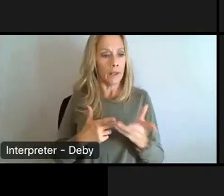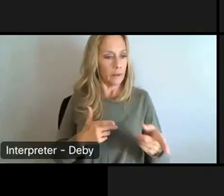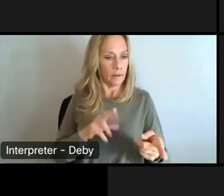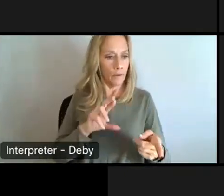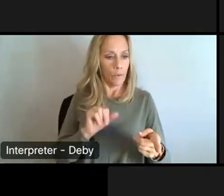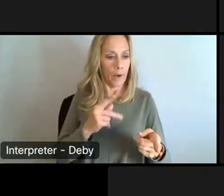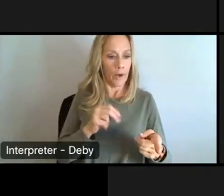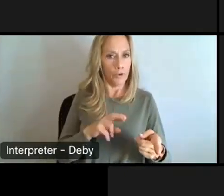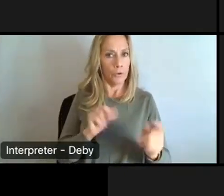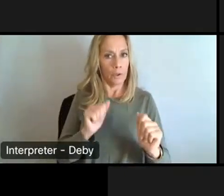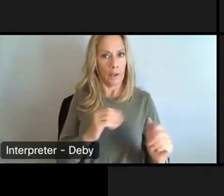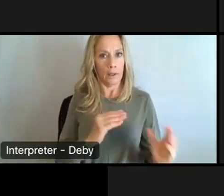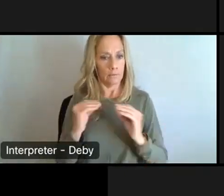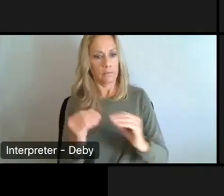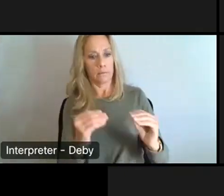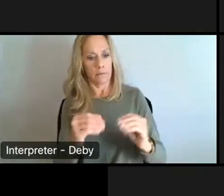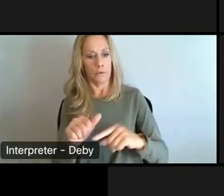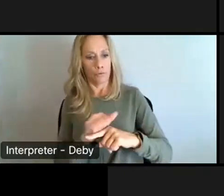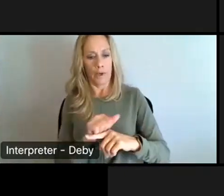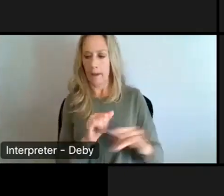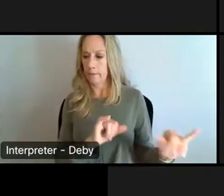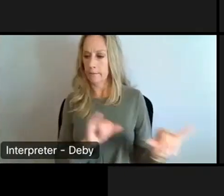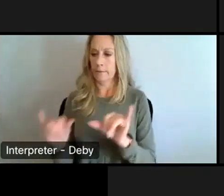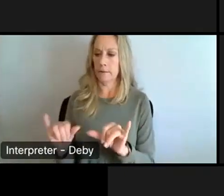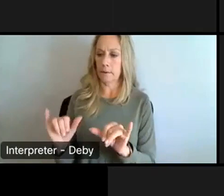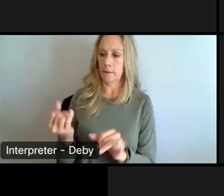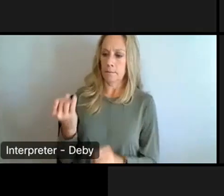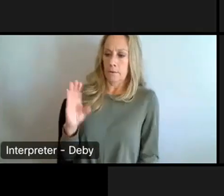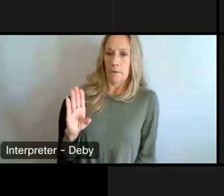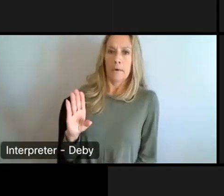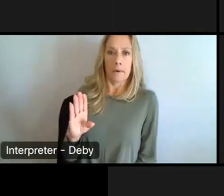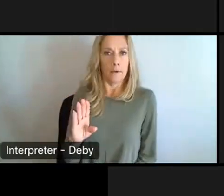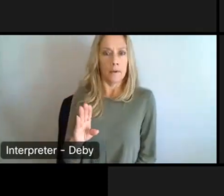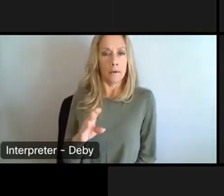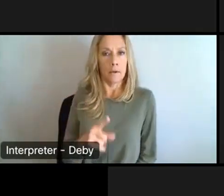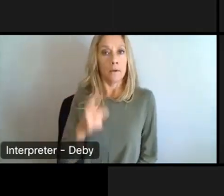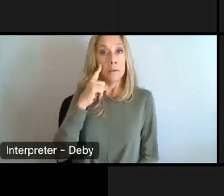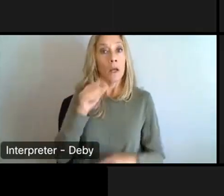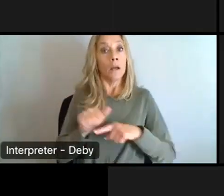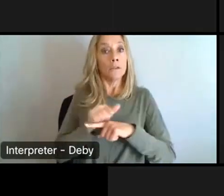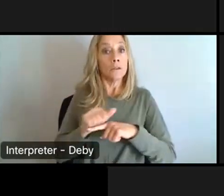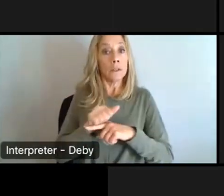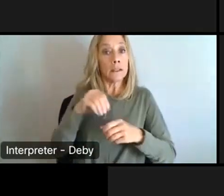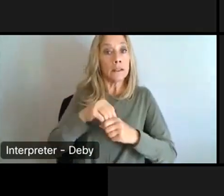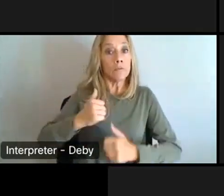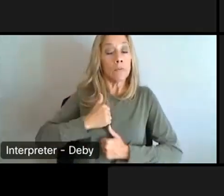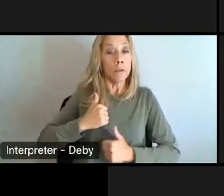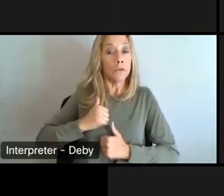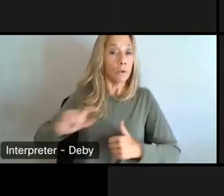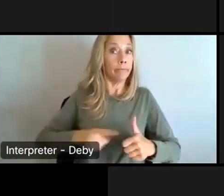um, and train them up to do that exact same job. If you think about training in the military from day